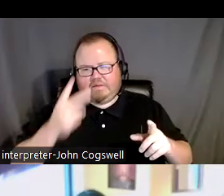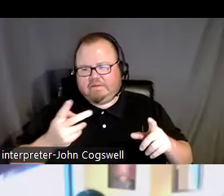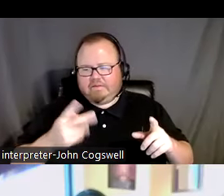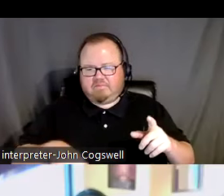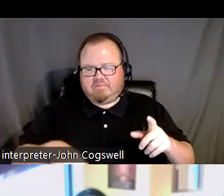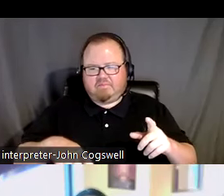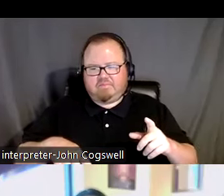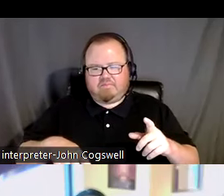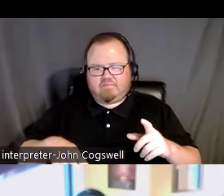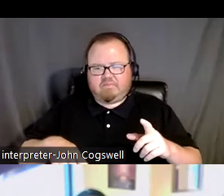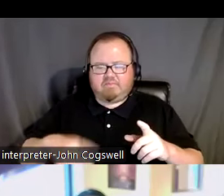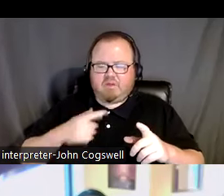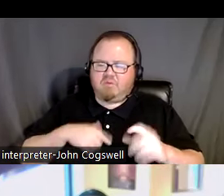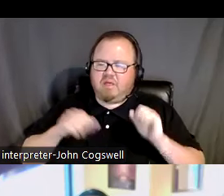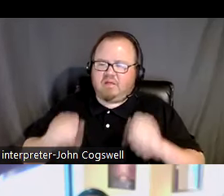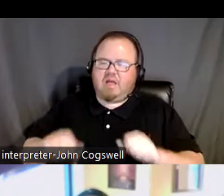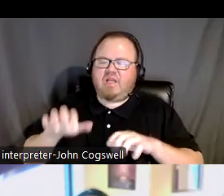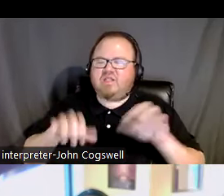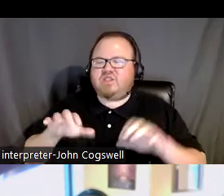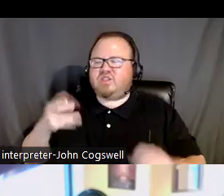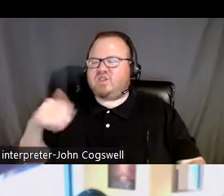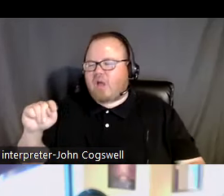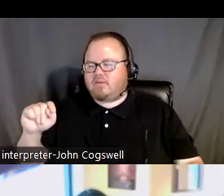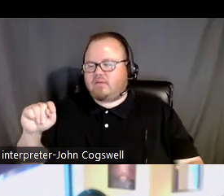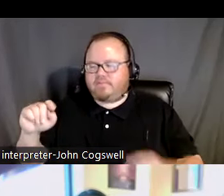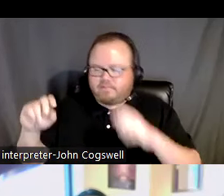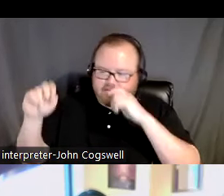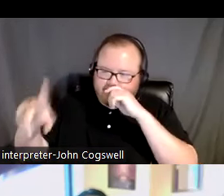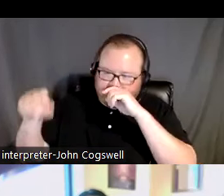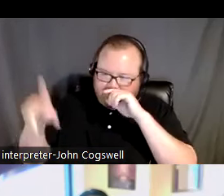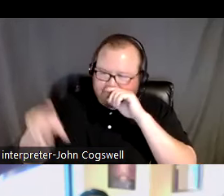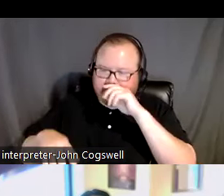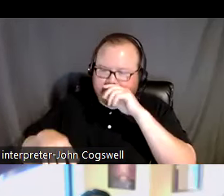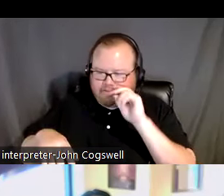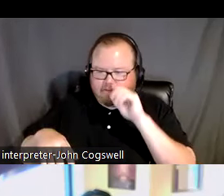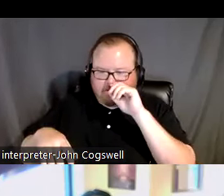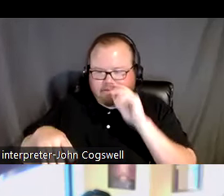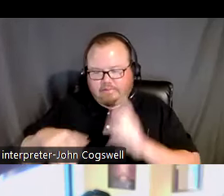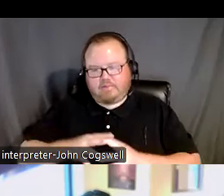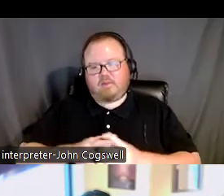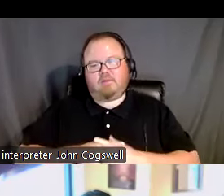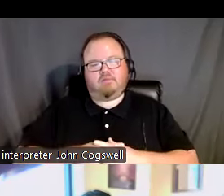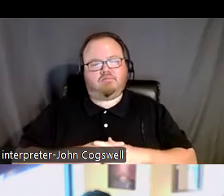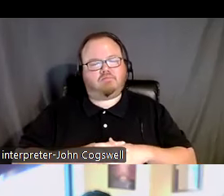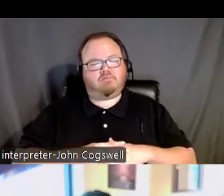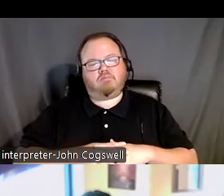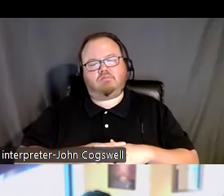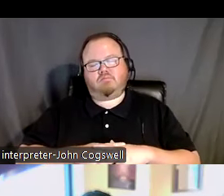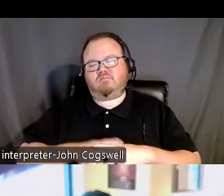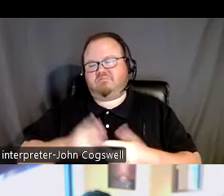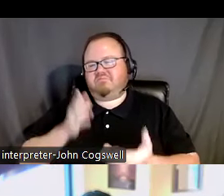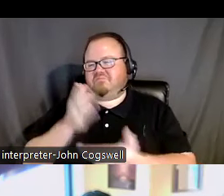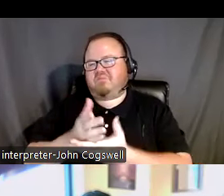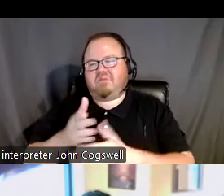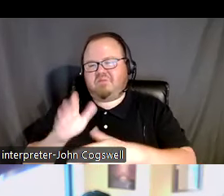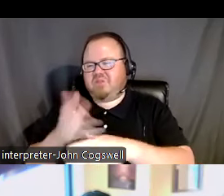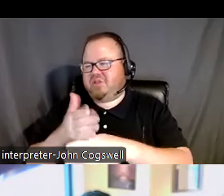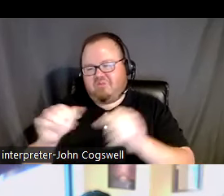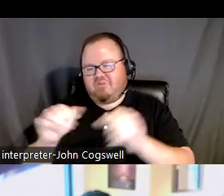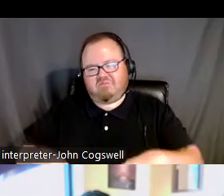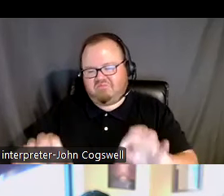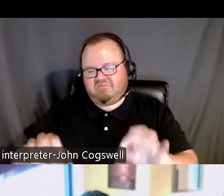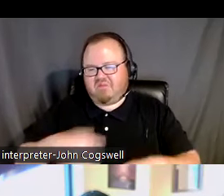okay. Maybe we can drop it in the chat. Yeah, we'll just drop it in the chat then. Okay. But yeah, so we can go ahead and stop on the sharing. I think maybe